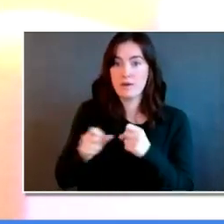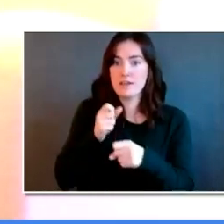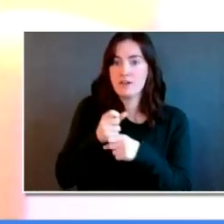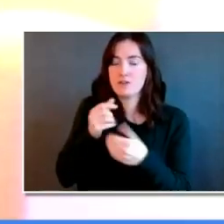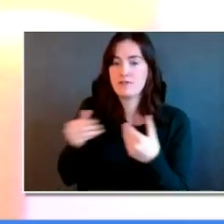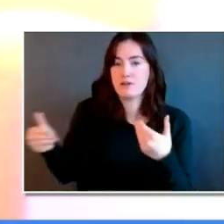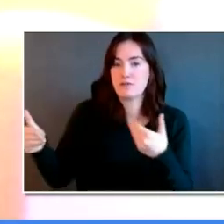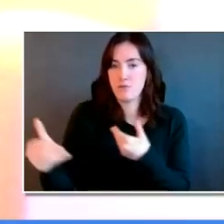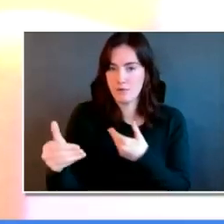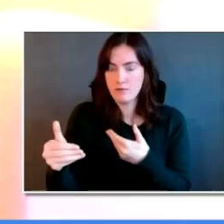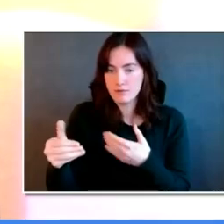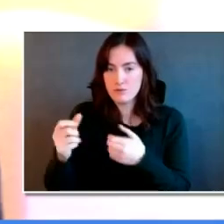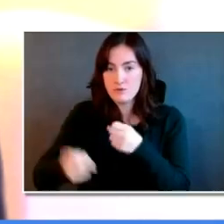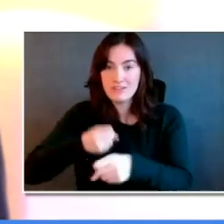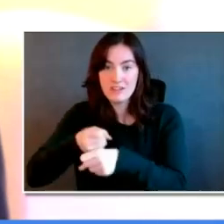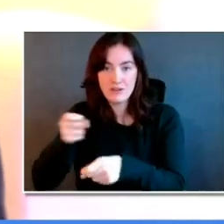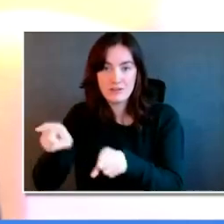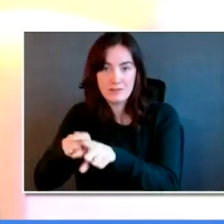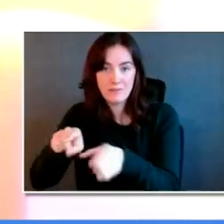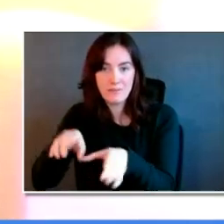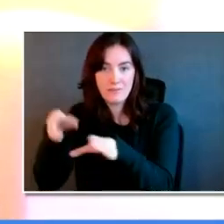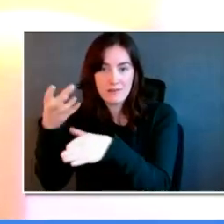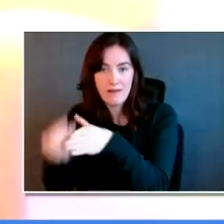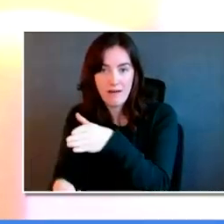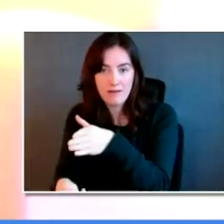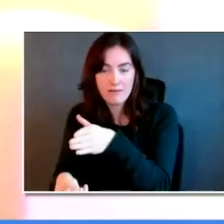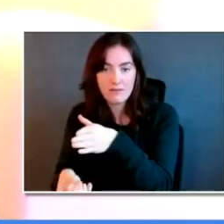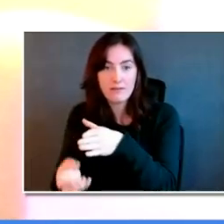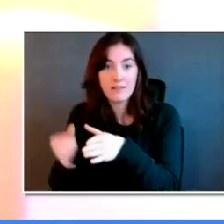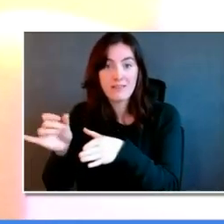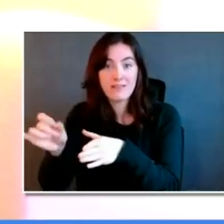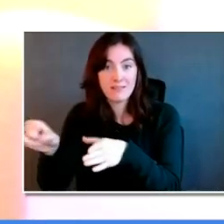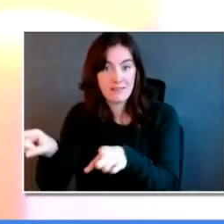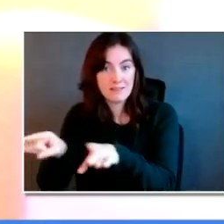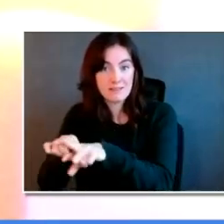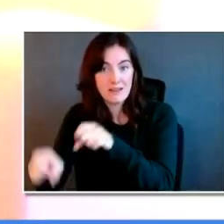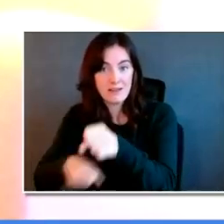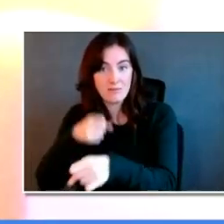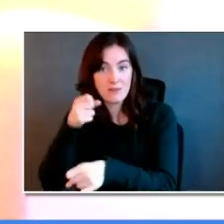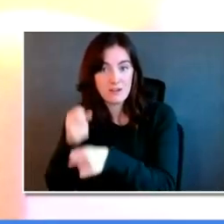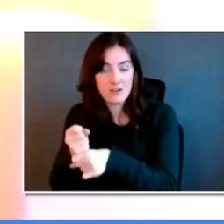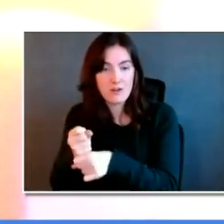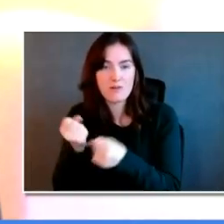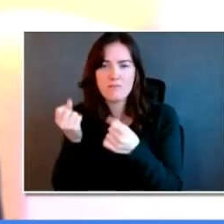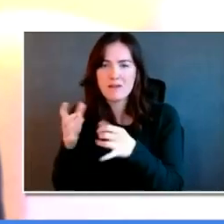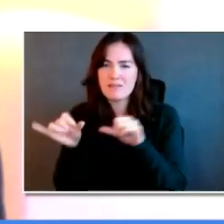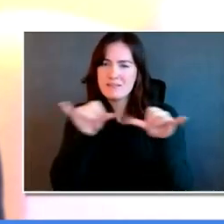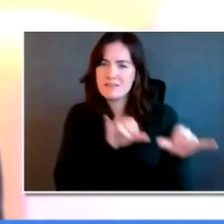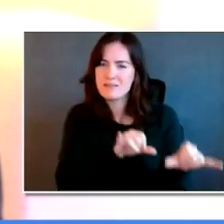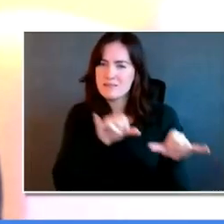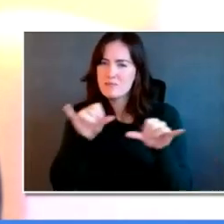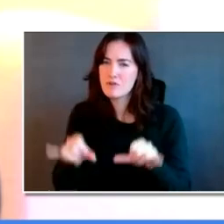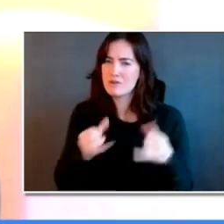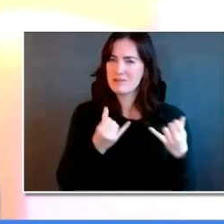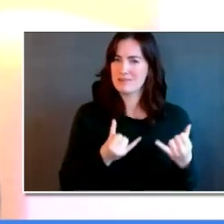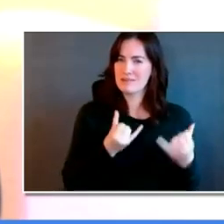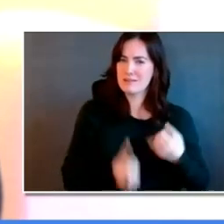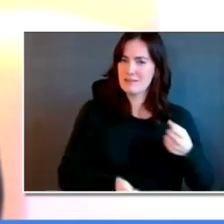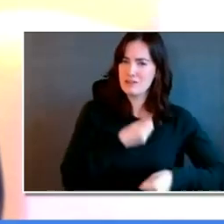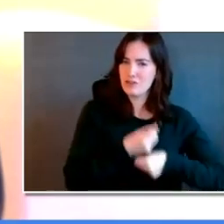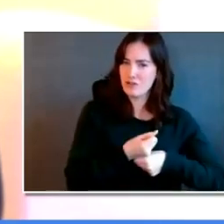That year held a lot of similarities to the moment that I find ourselves in today. That